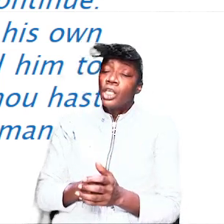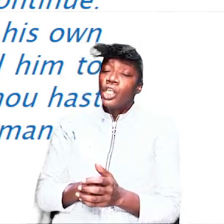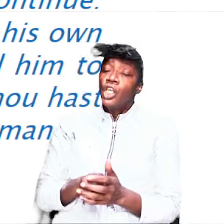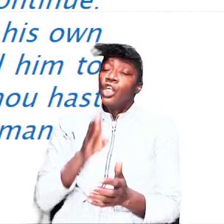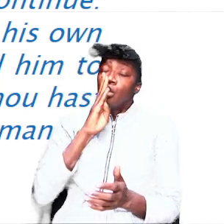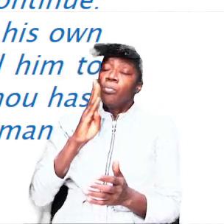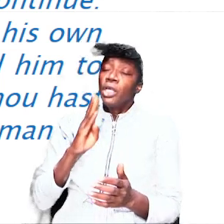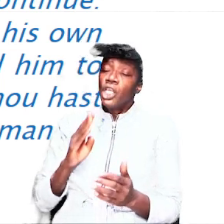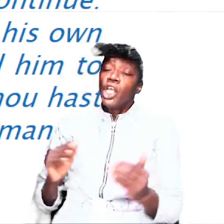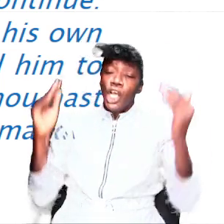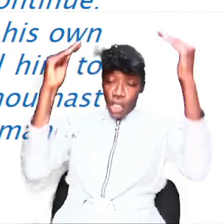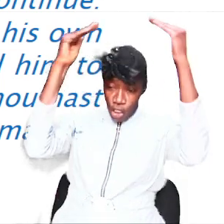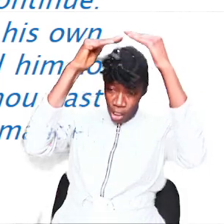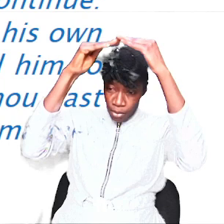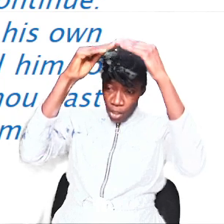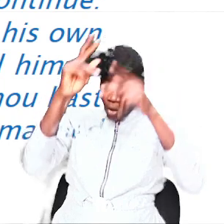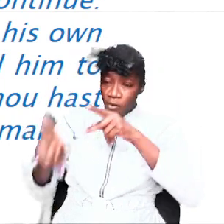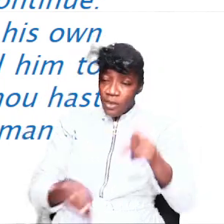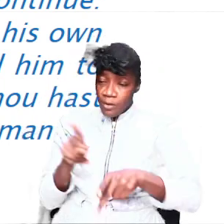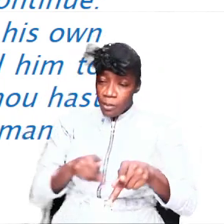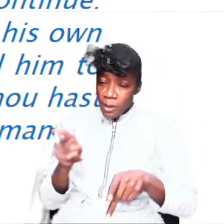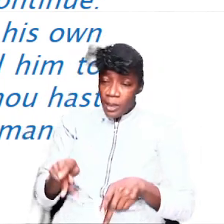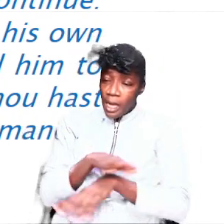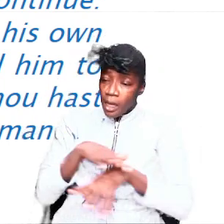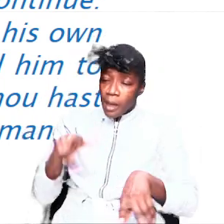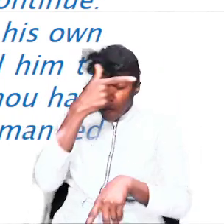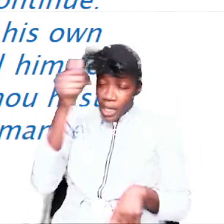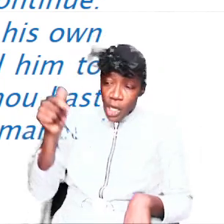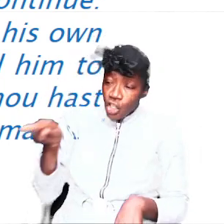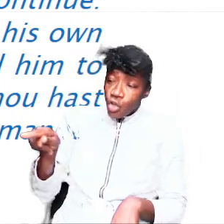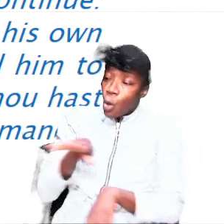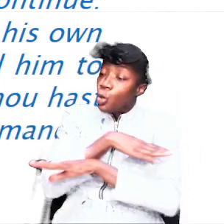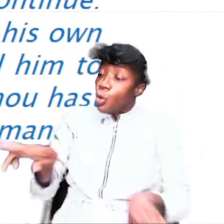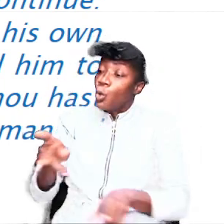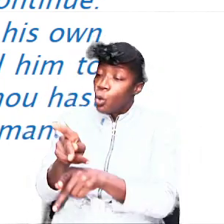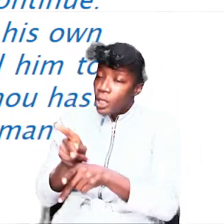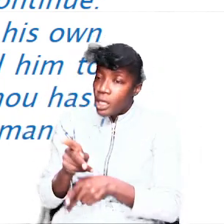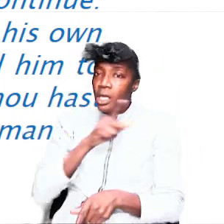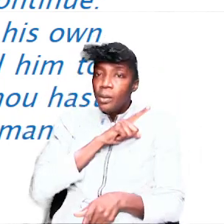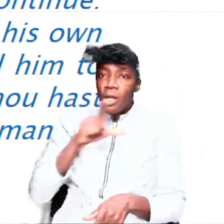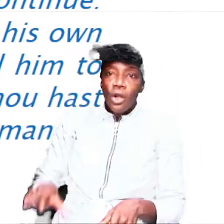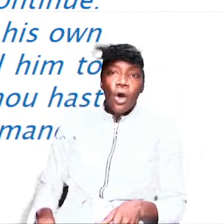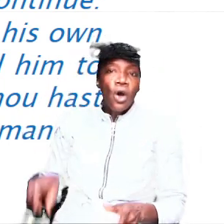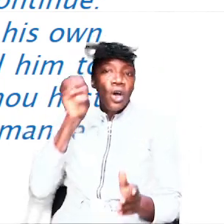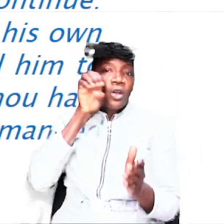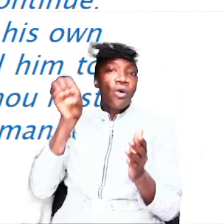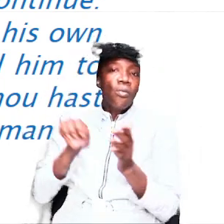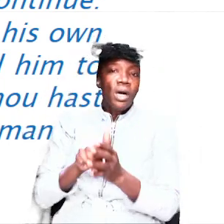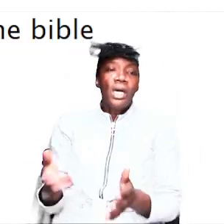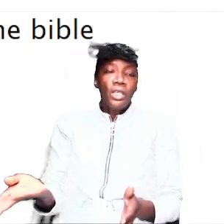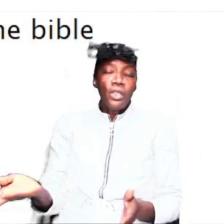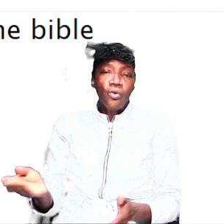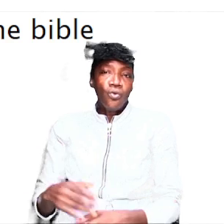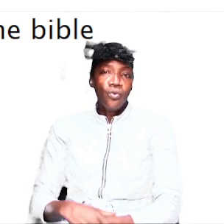captain over his people, because thou hast not kept that which the Lord command